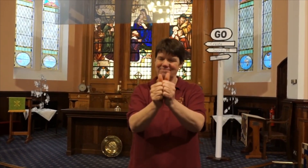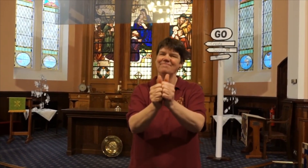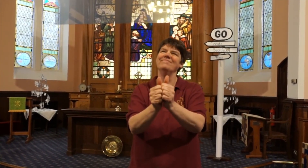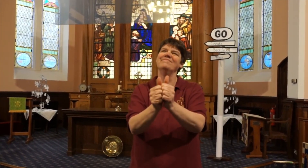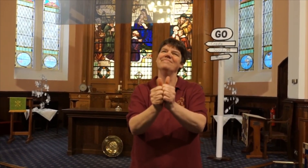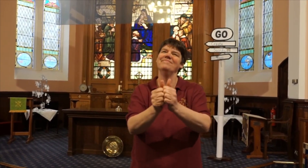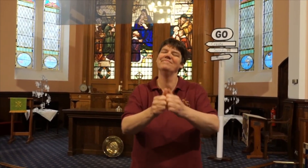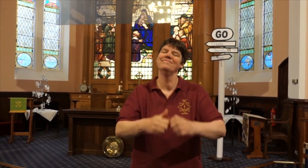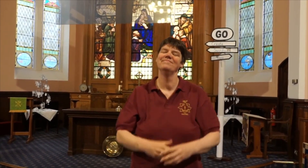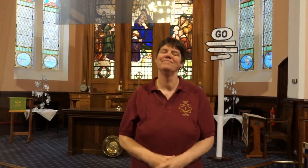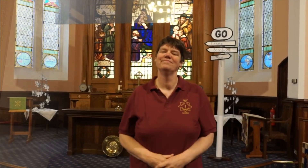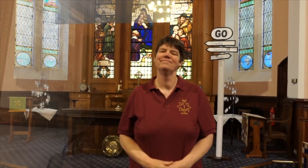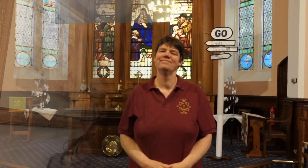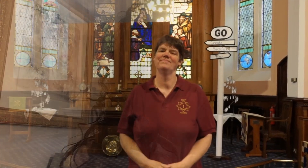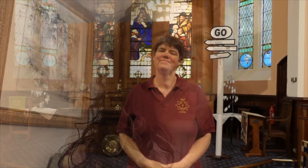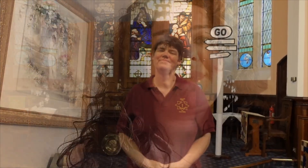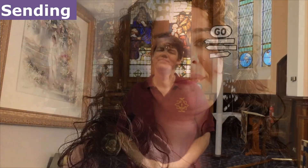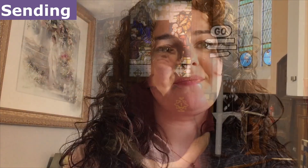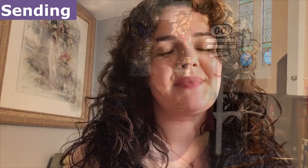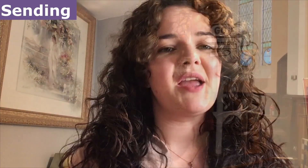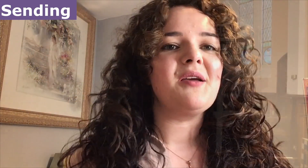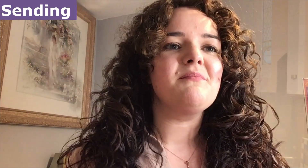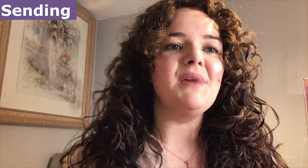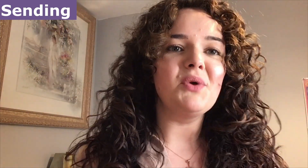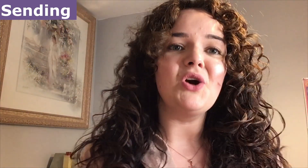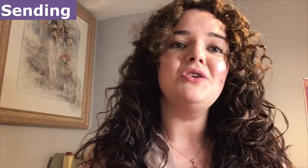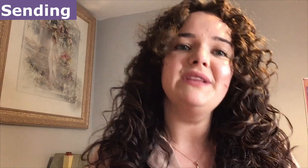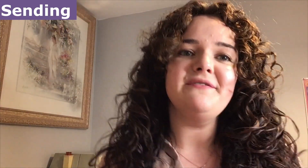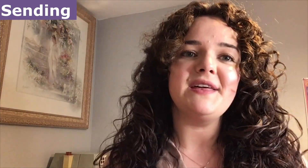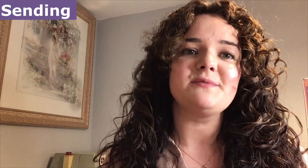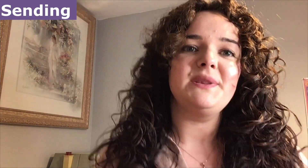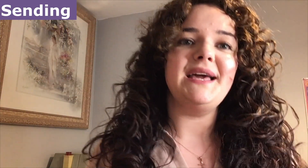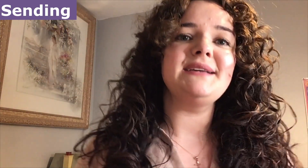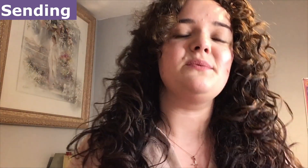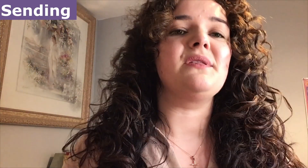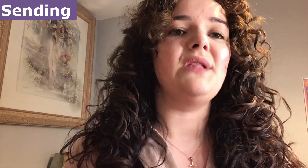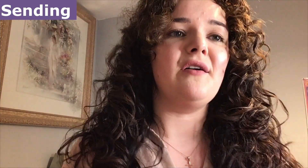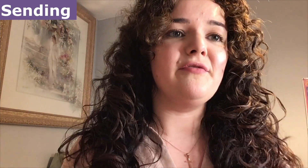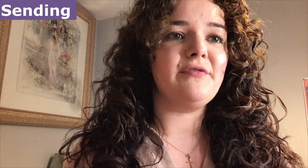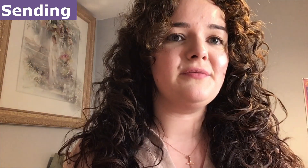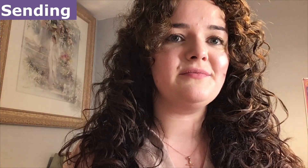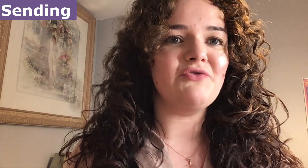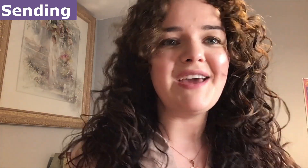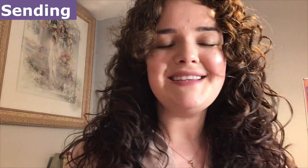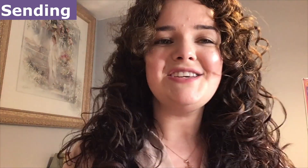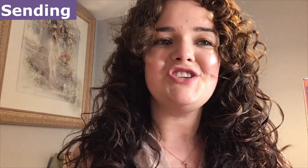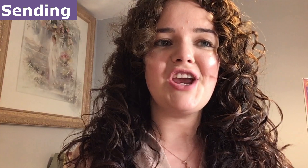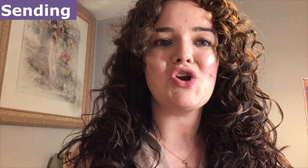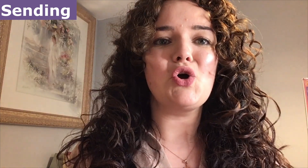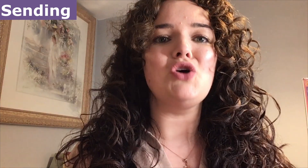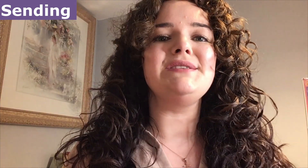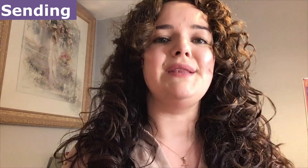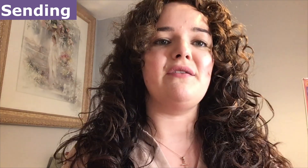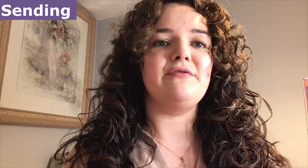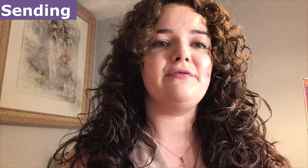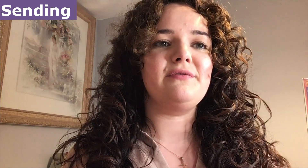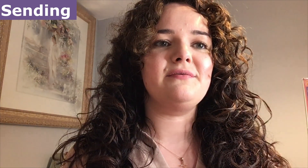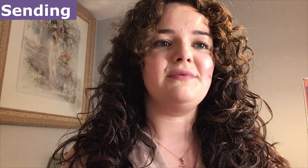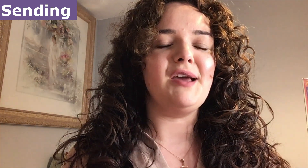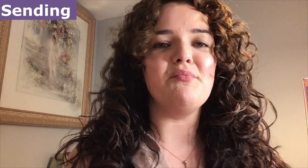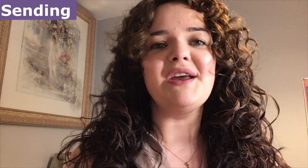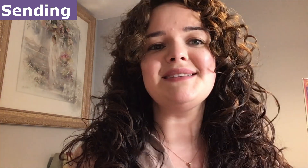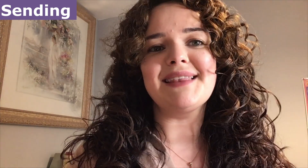forever. Amen. May we all leave this place with love, ready to share God's